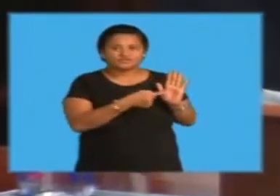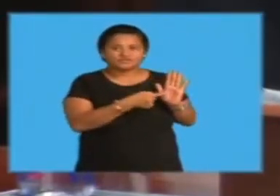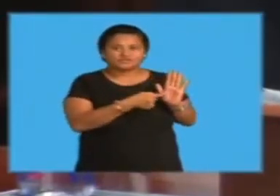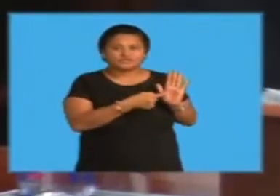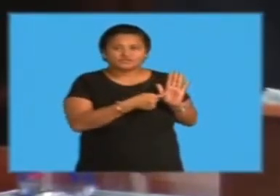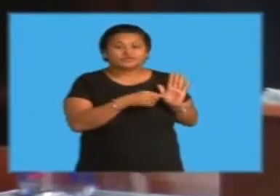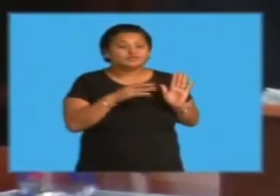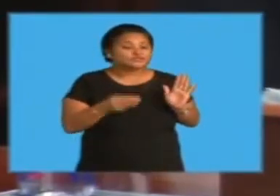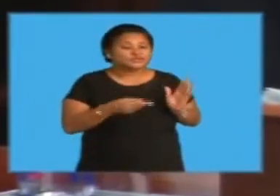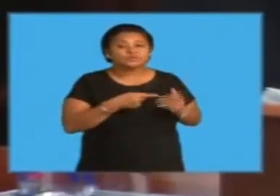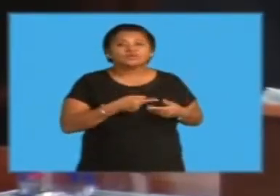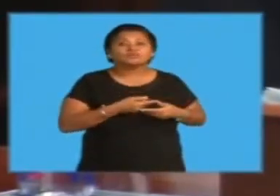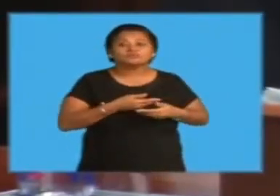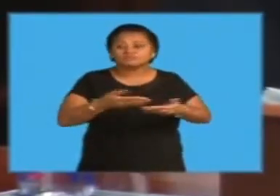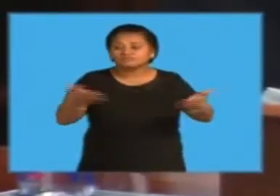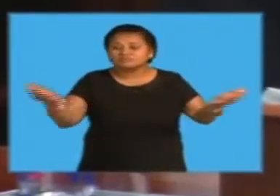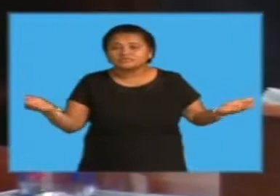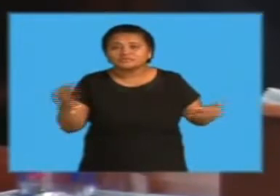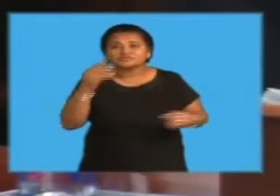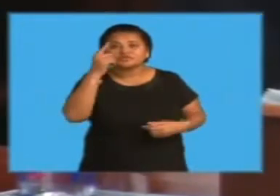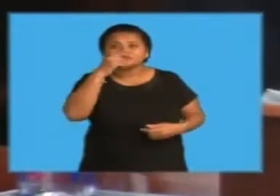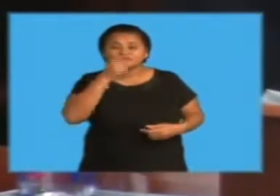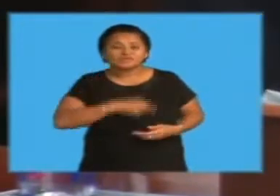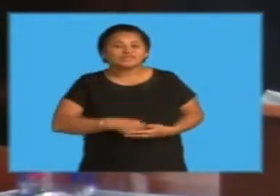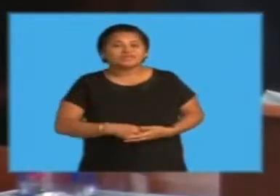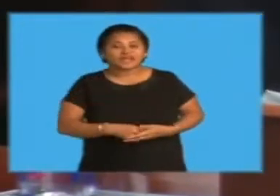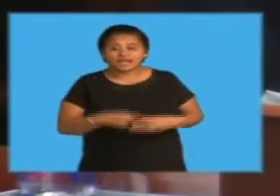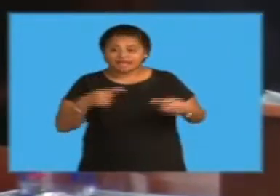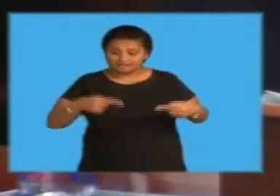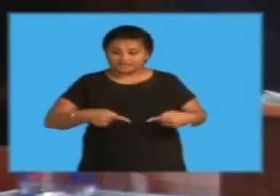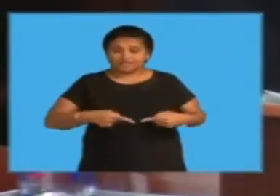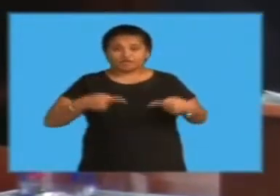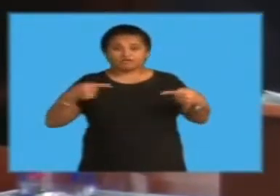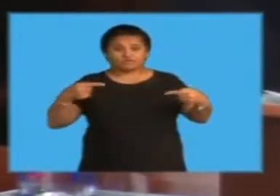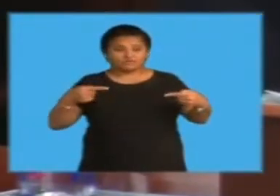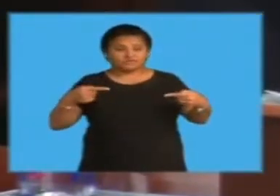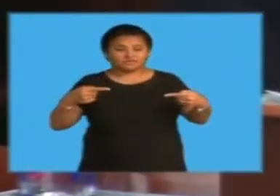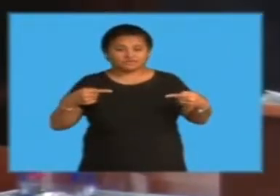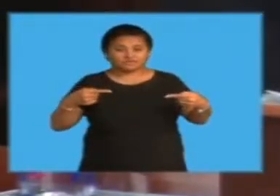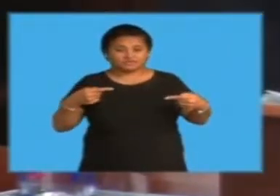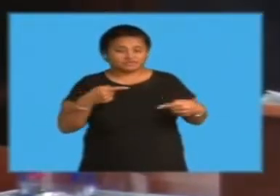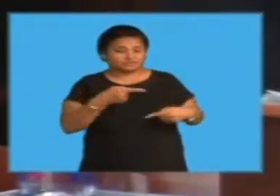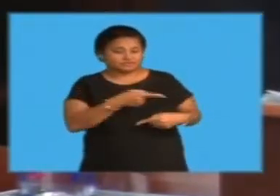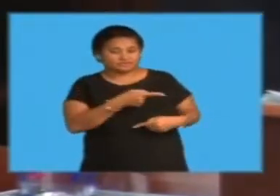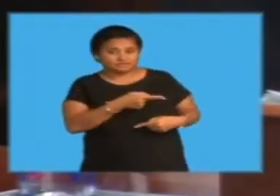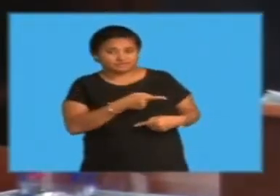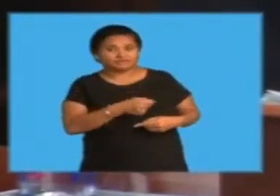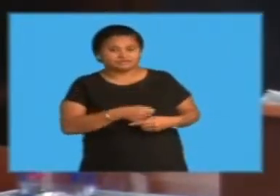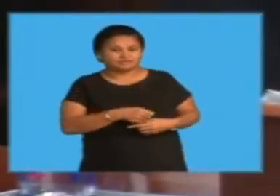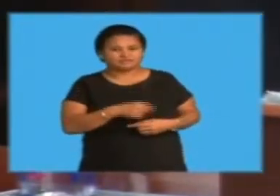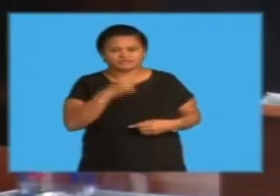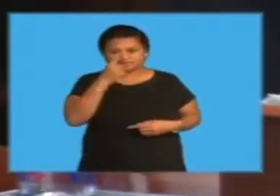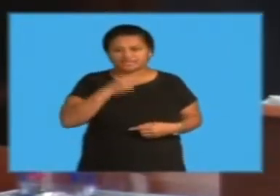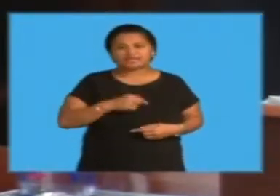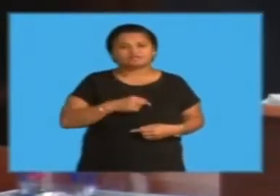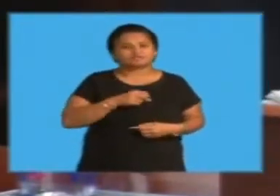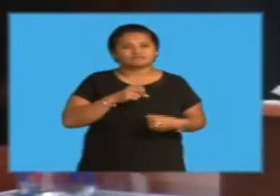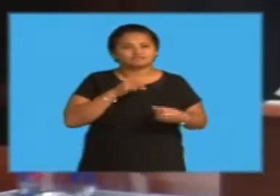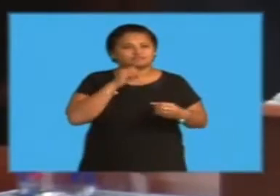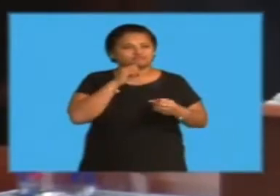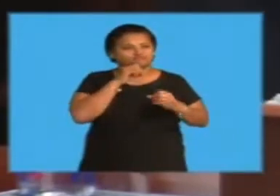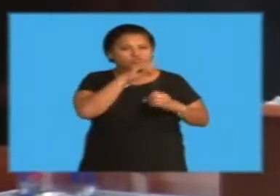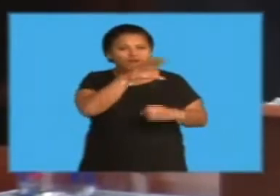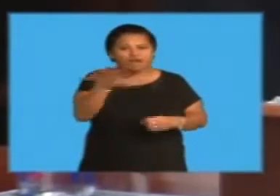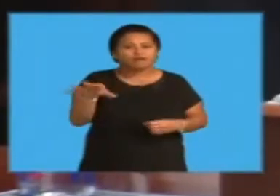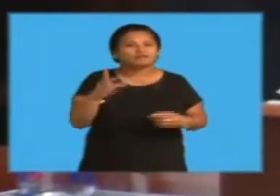defend its record, and opposition parties will try to convince the people that they can do better. This is an element of our